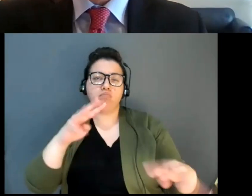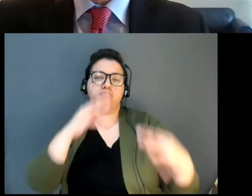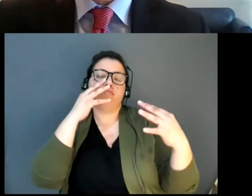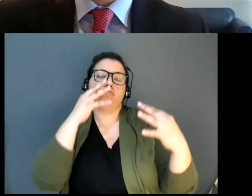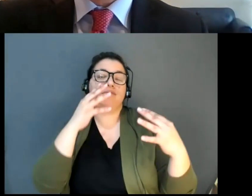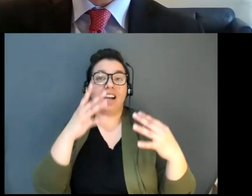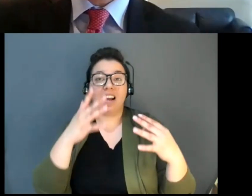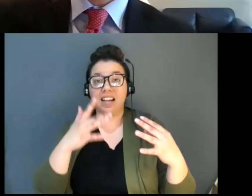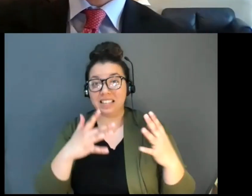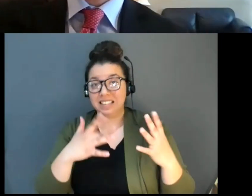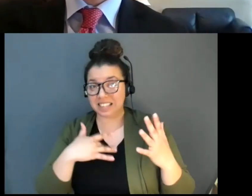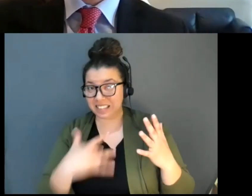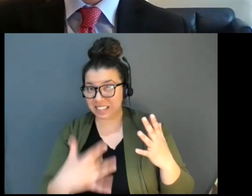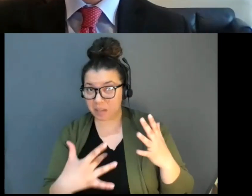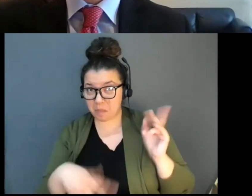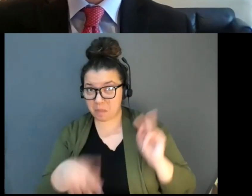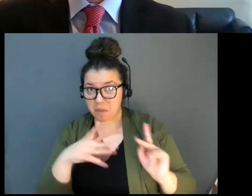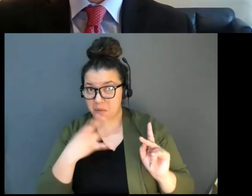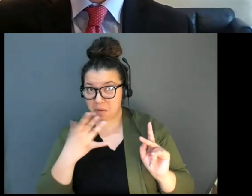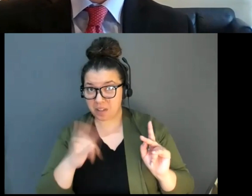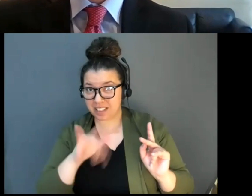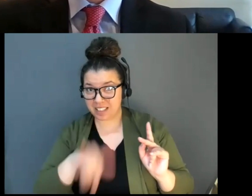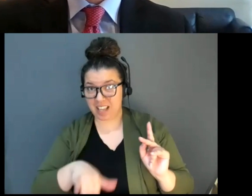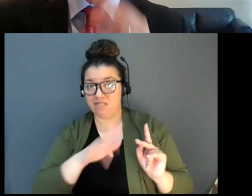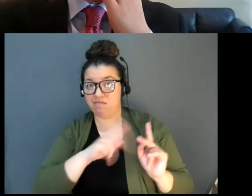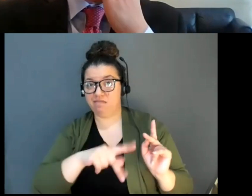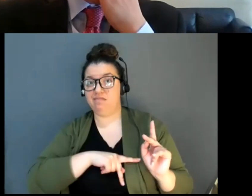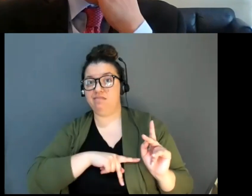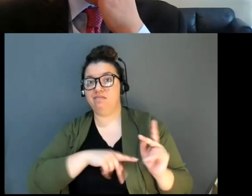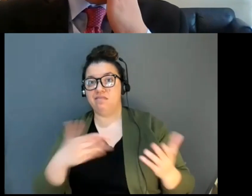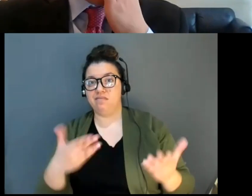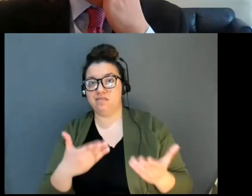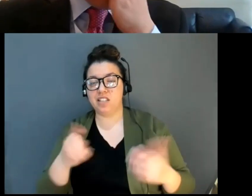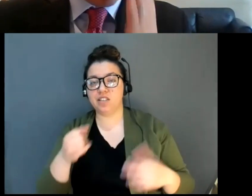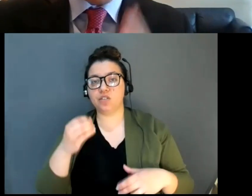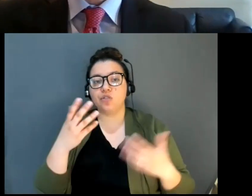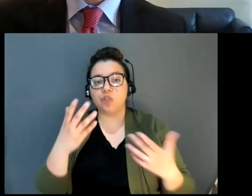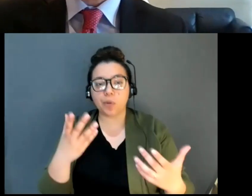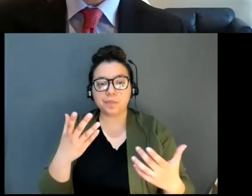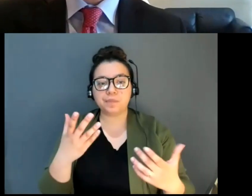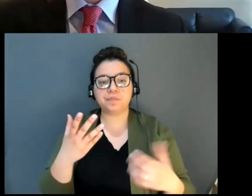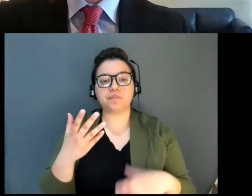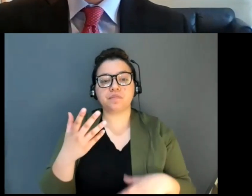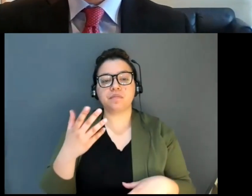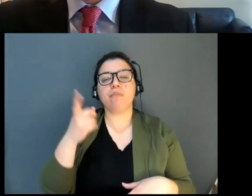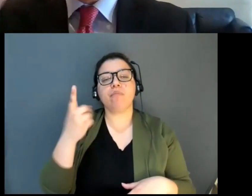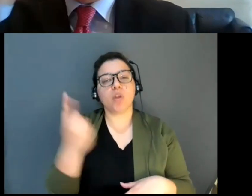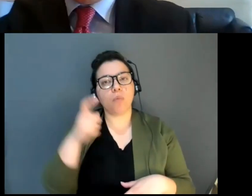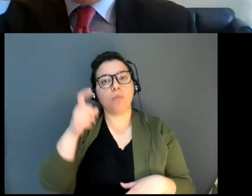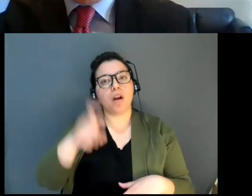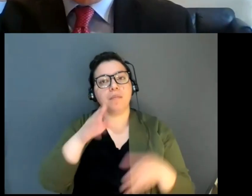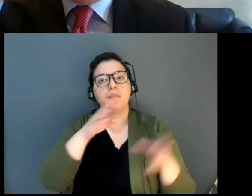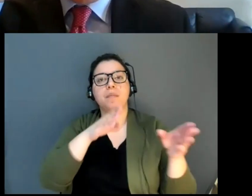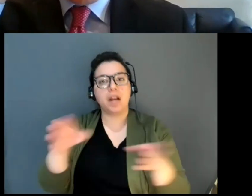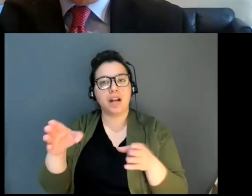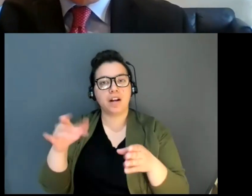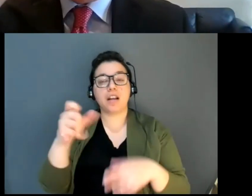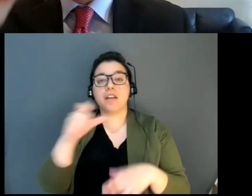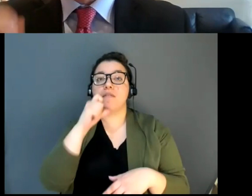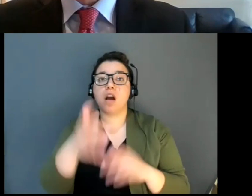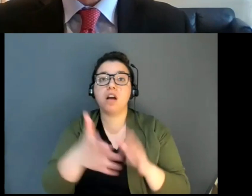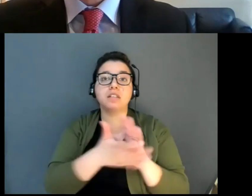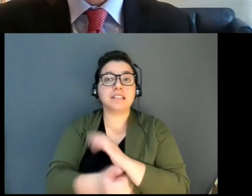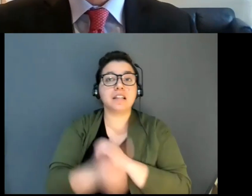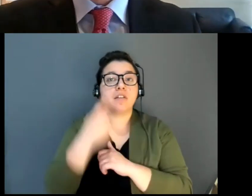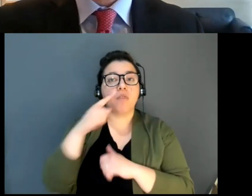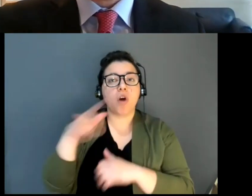law. You mentioned this earlier. You always have to come prepared. Now, if you don't have the skills to be able to articulate your position in court,